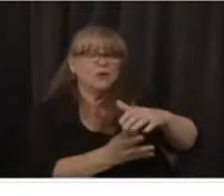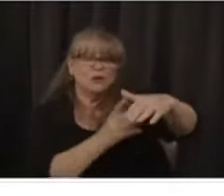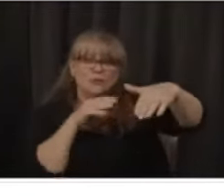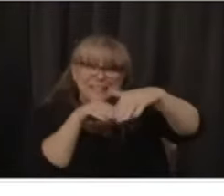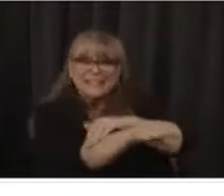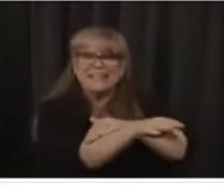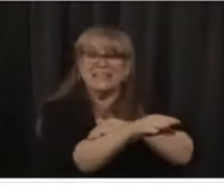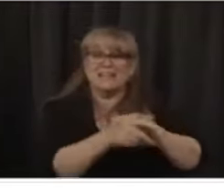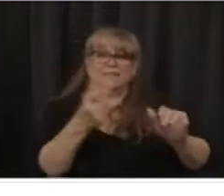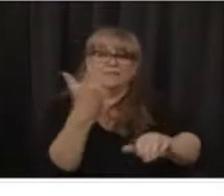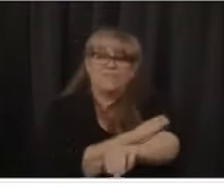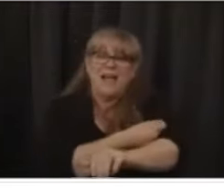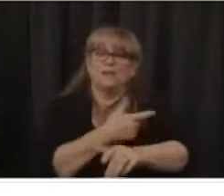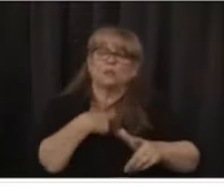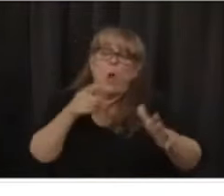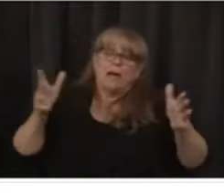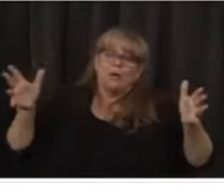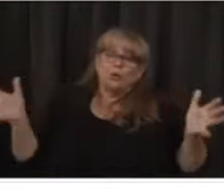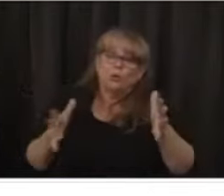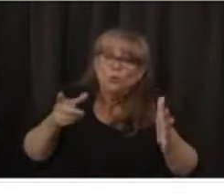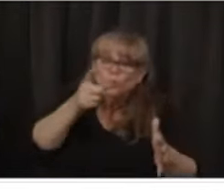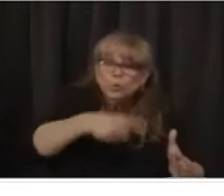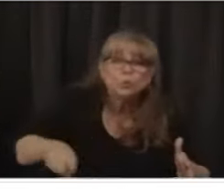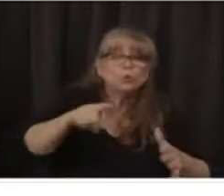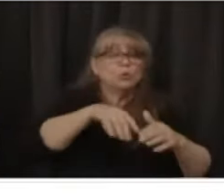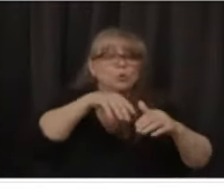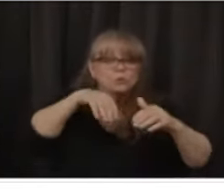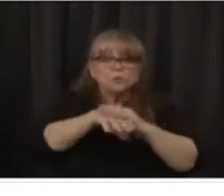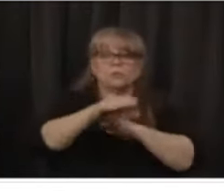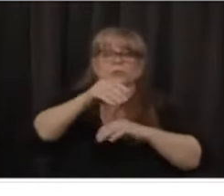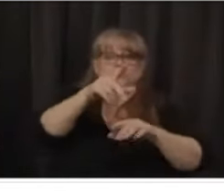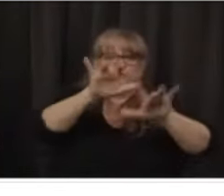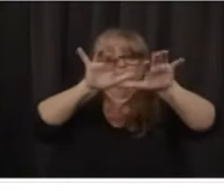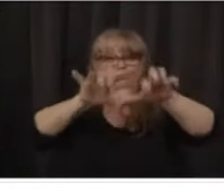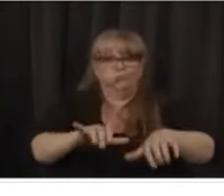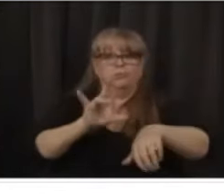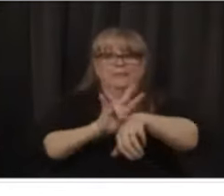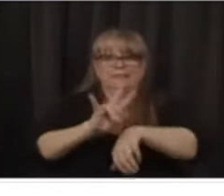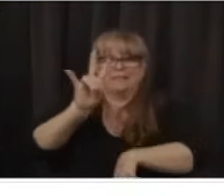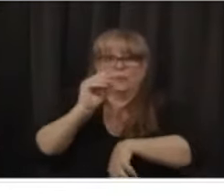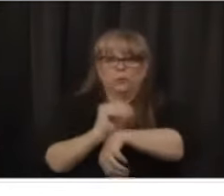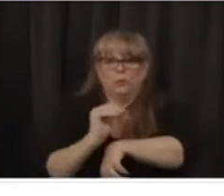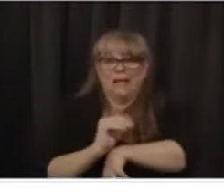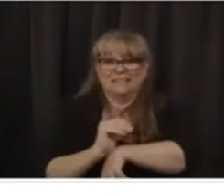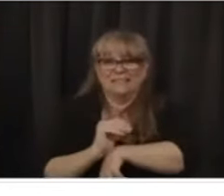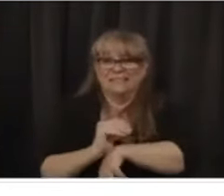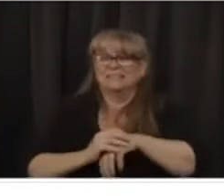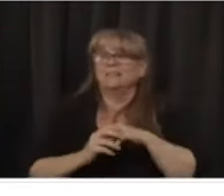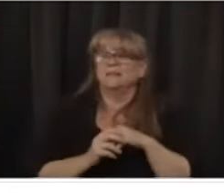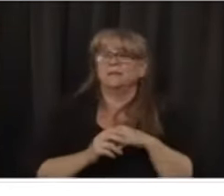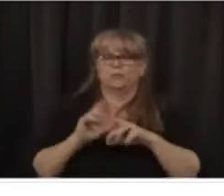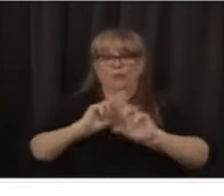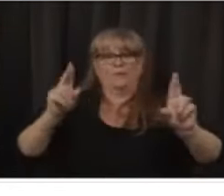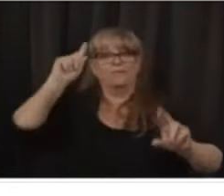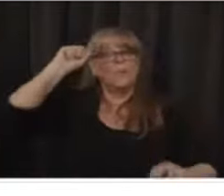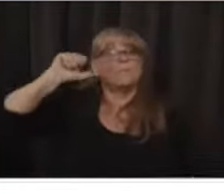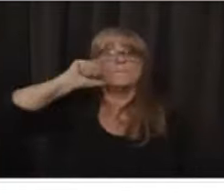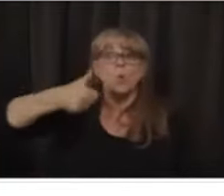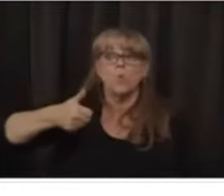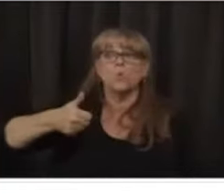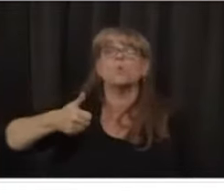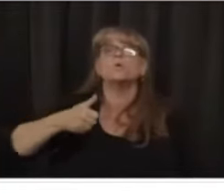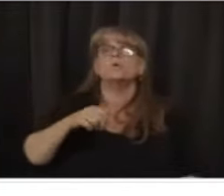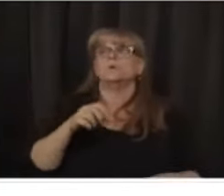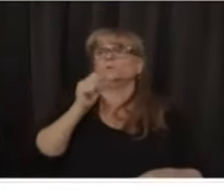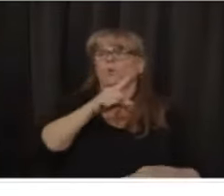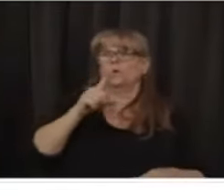to do that. It's open till 7 p.m., so you can do it after work today. Specifically, Ball Arena / Pepsi Center is open Monday